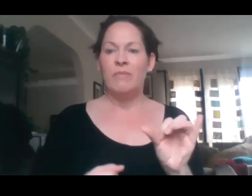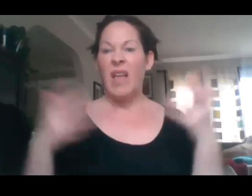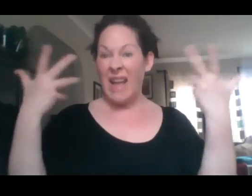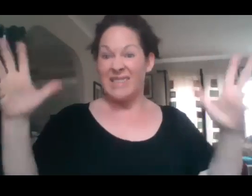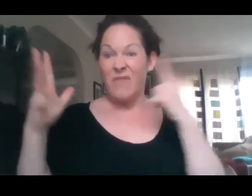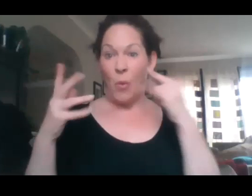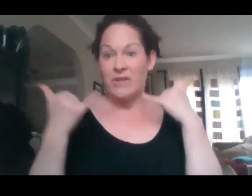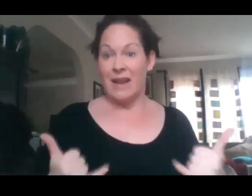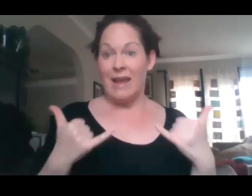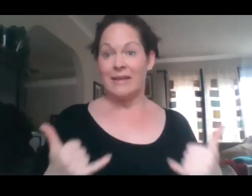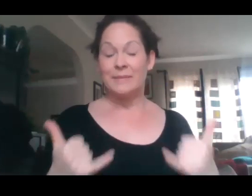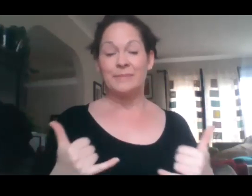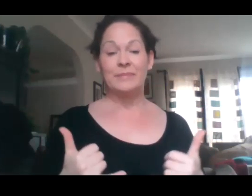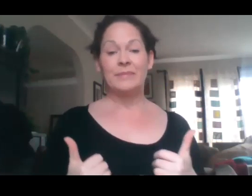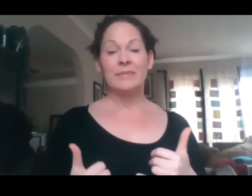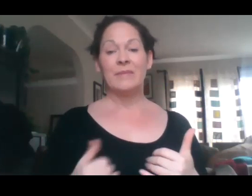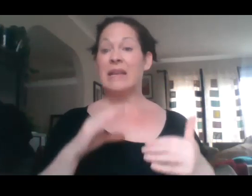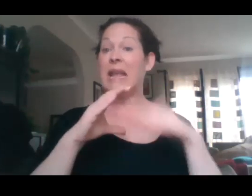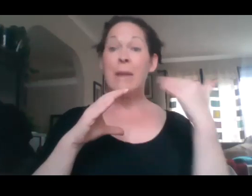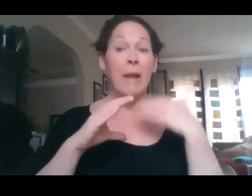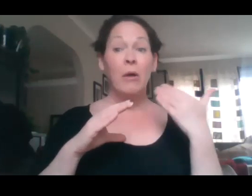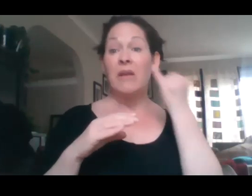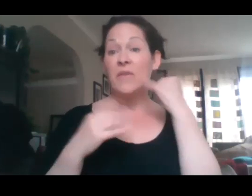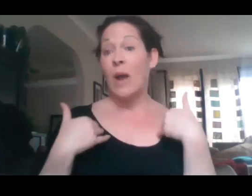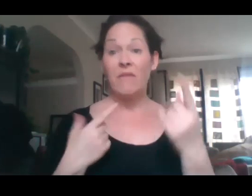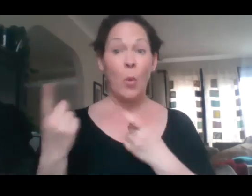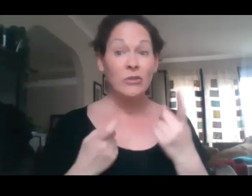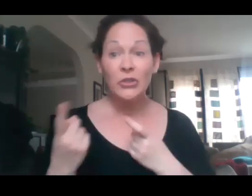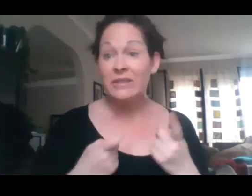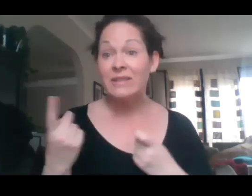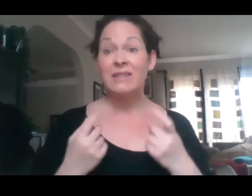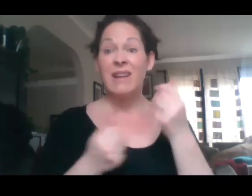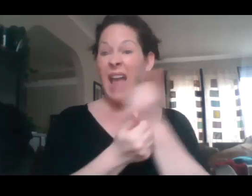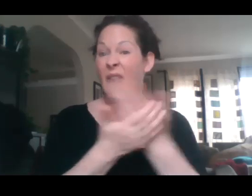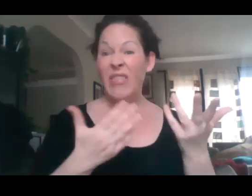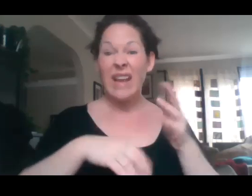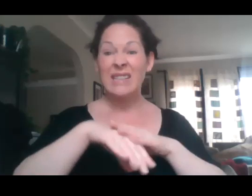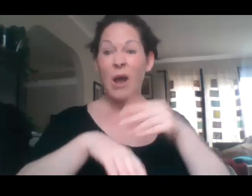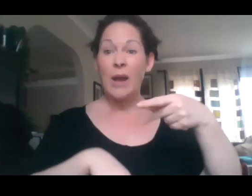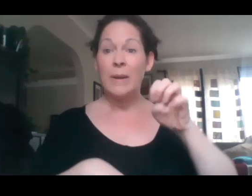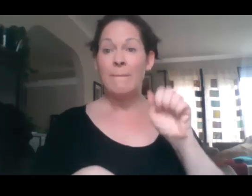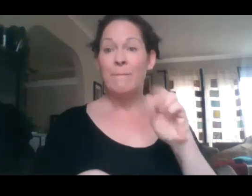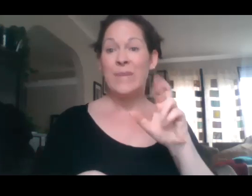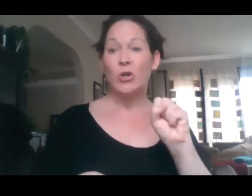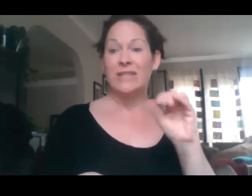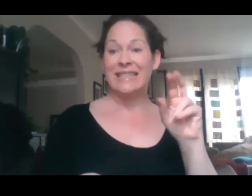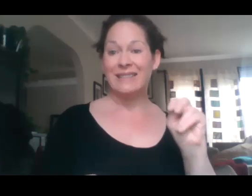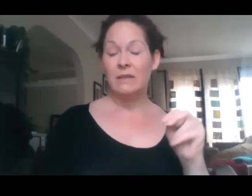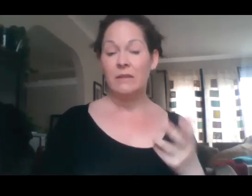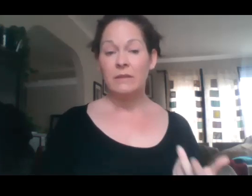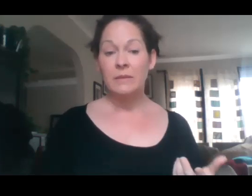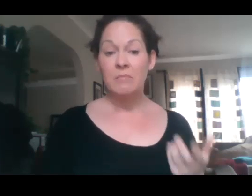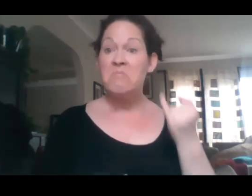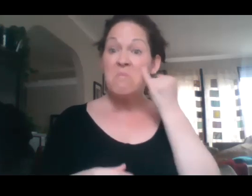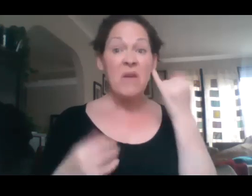have for today. Please email me questions. All the work is up on Pearson. If you want to plow your